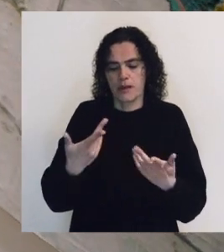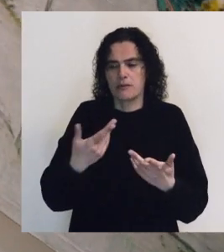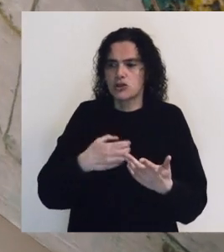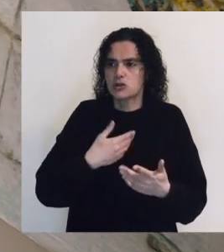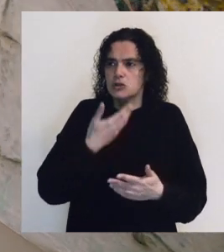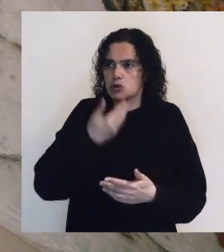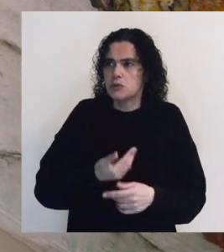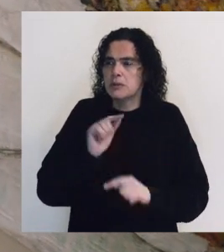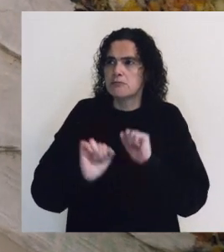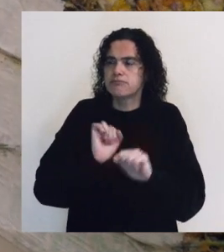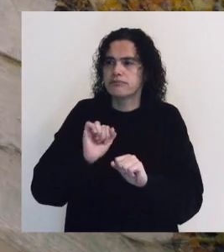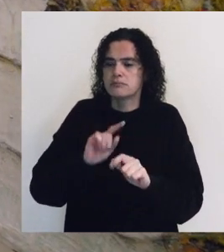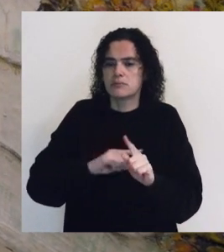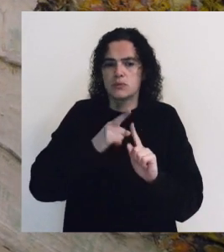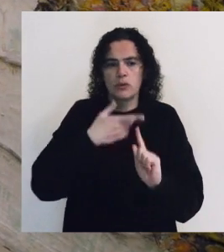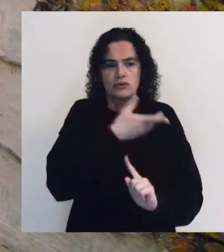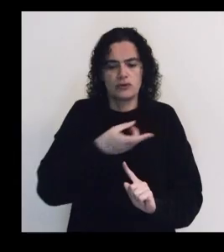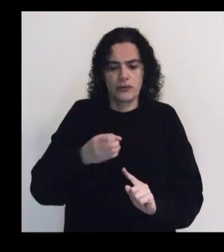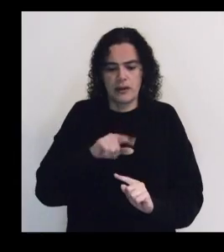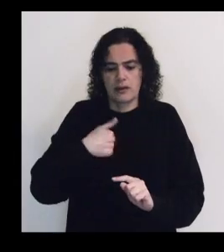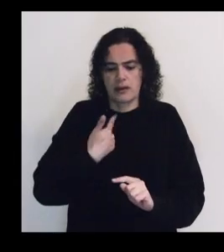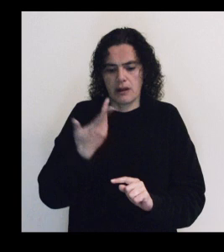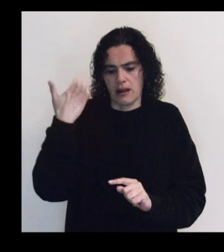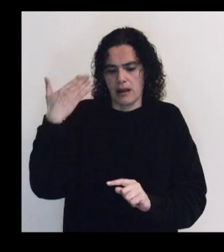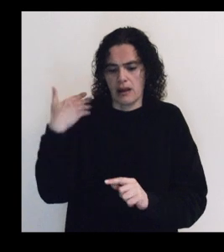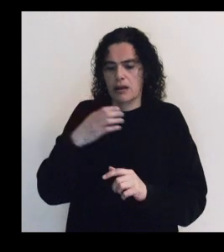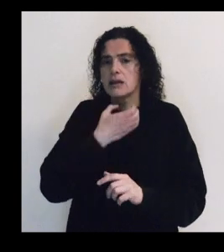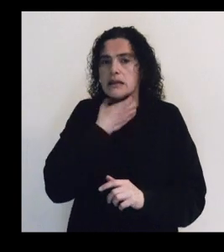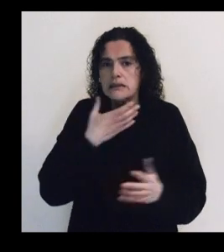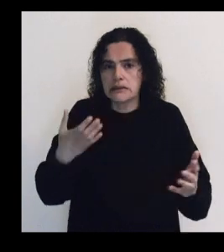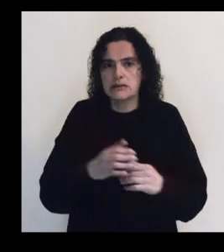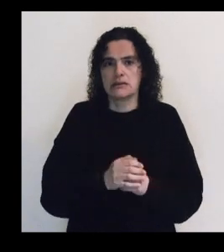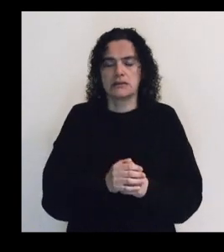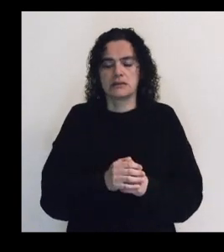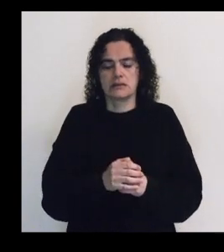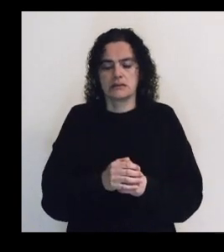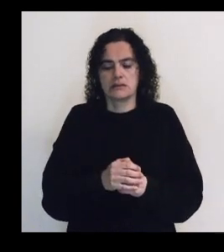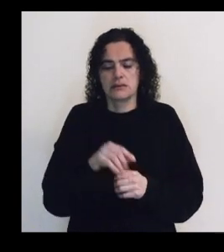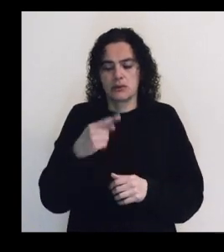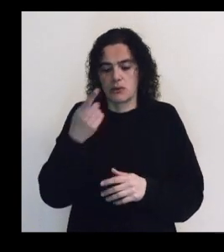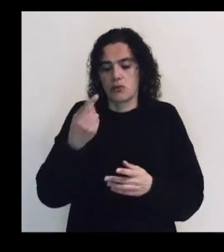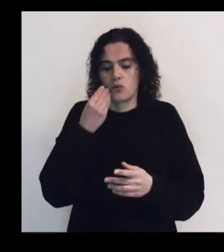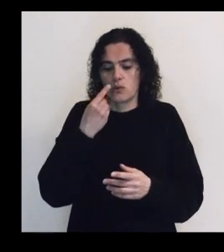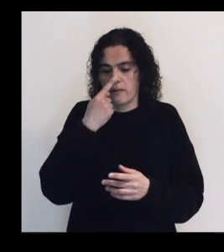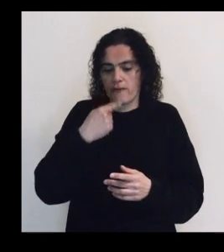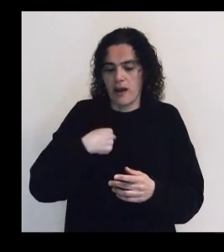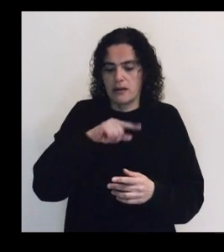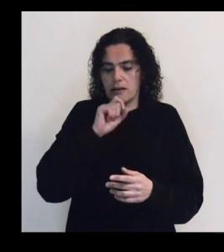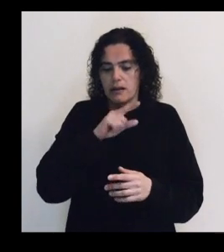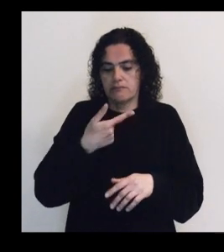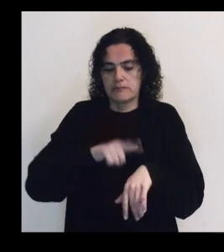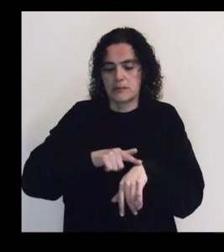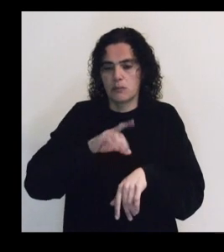what he experienced in the 90s, the AIDS crisis, and how he felt during